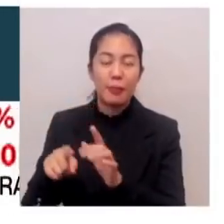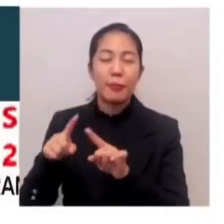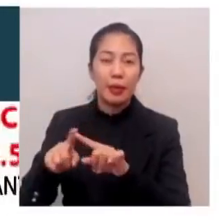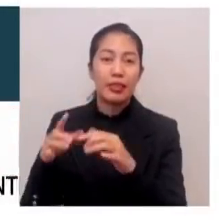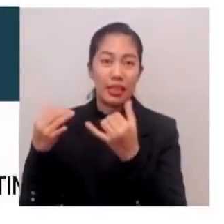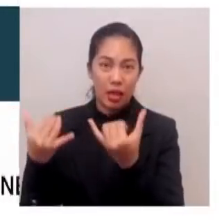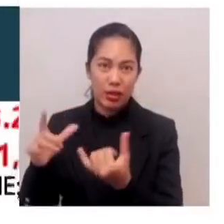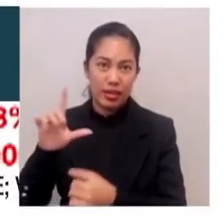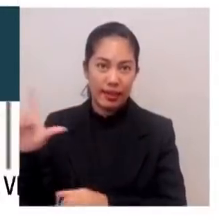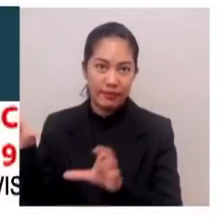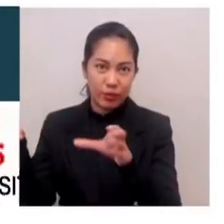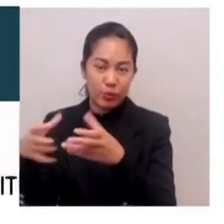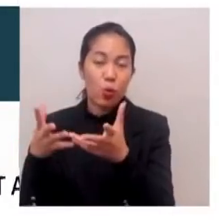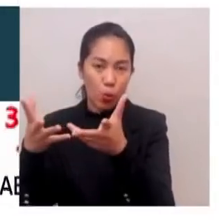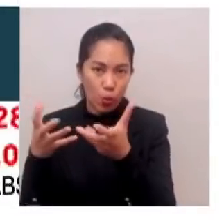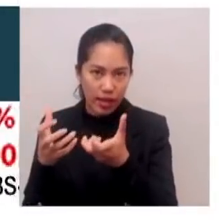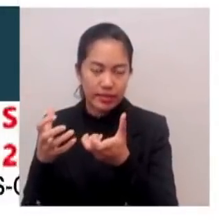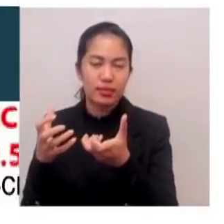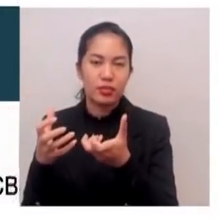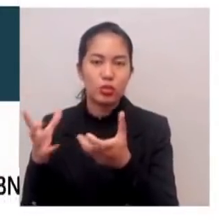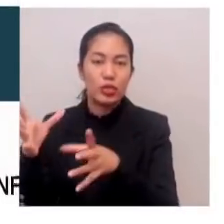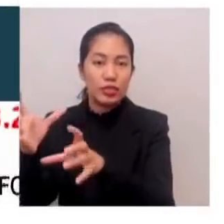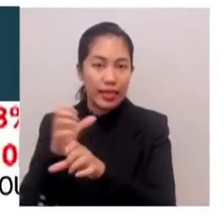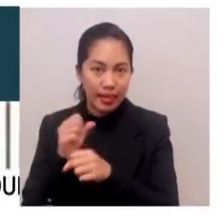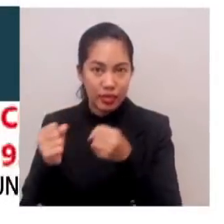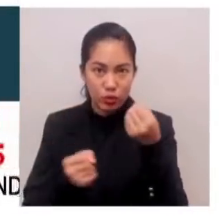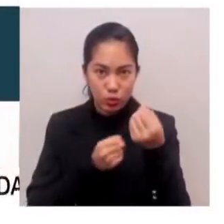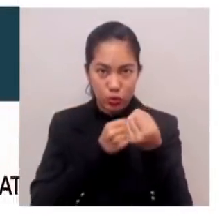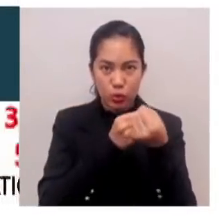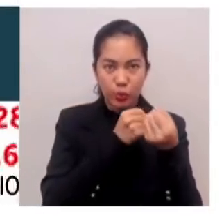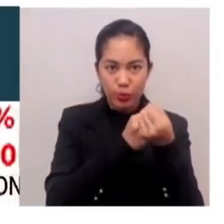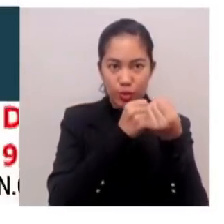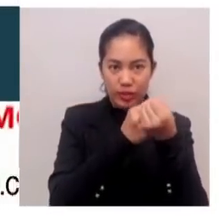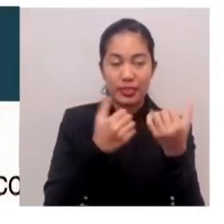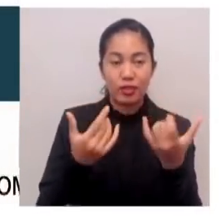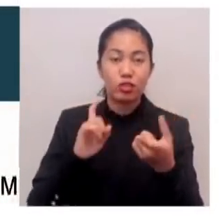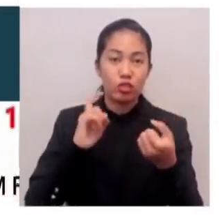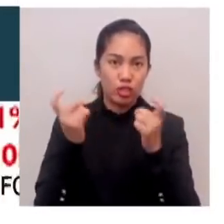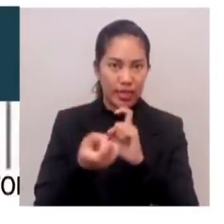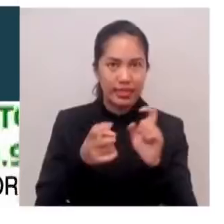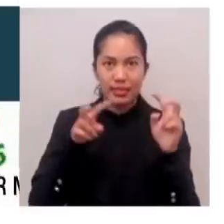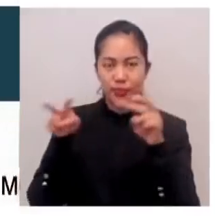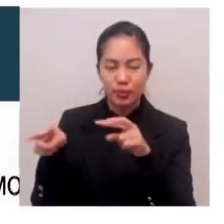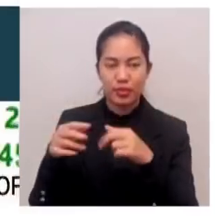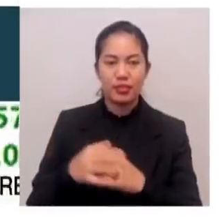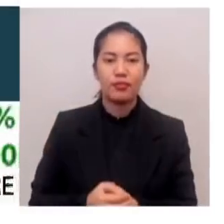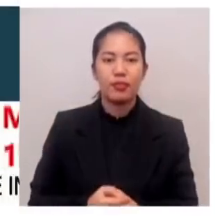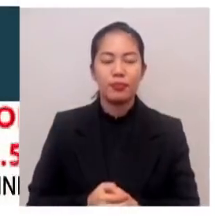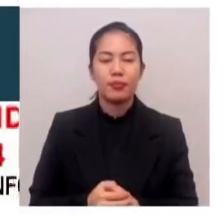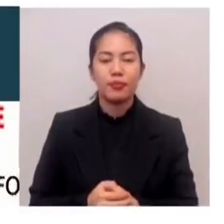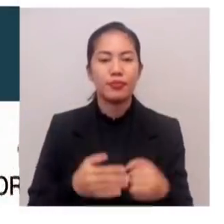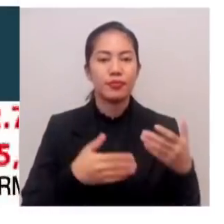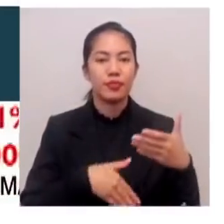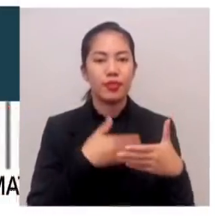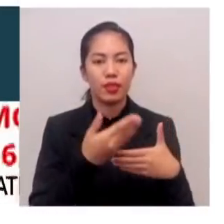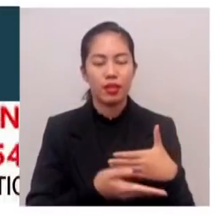vice president if some leftist or progressive groups at this